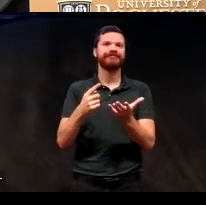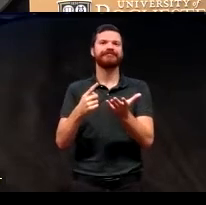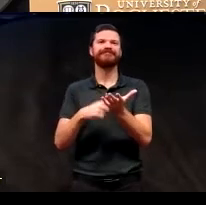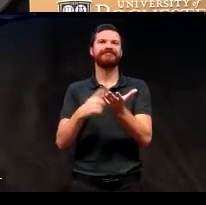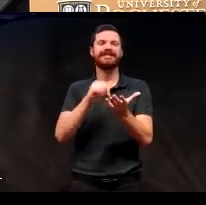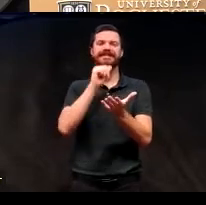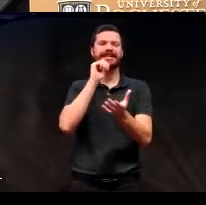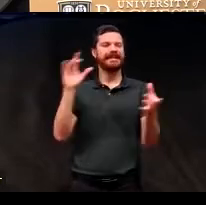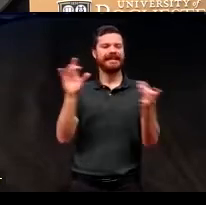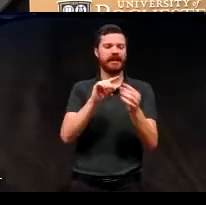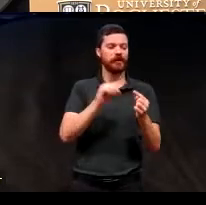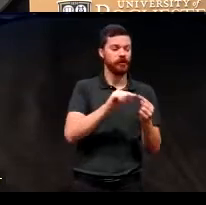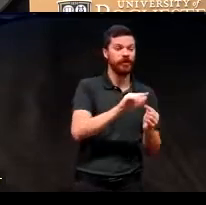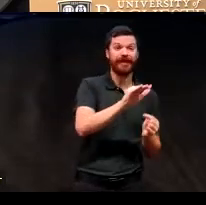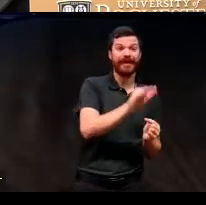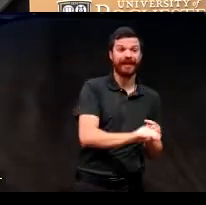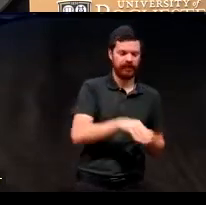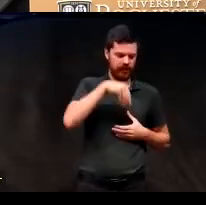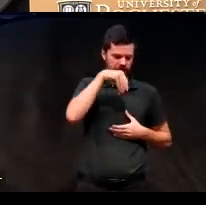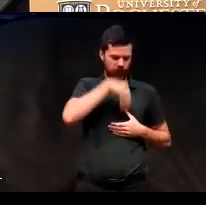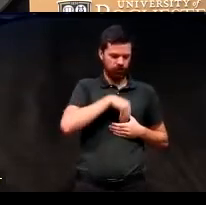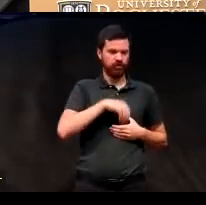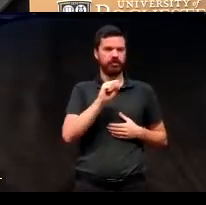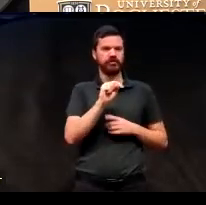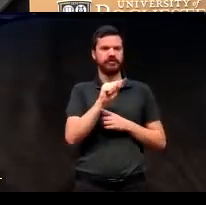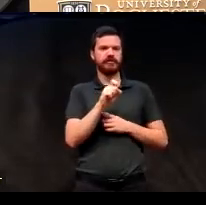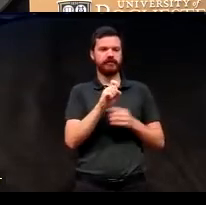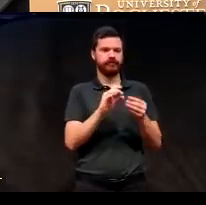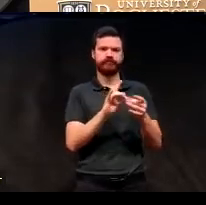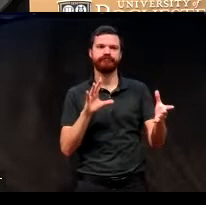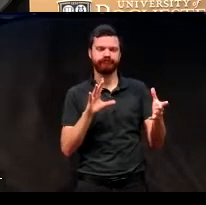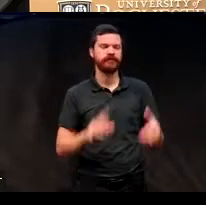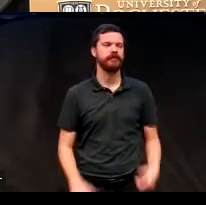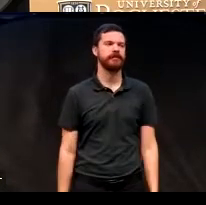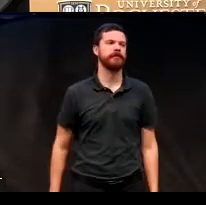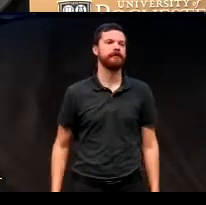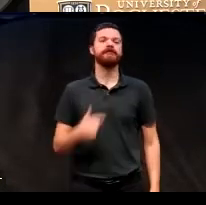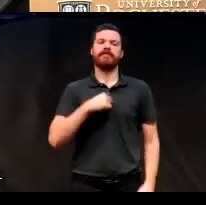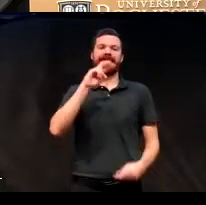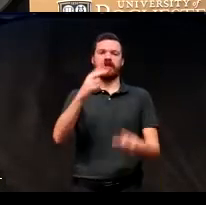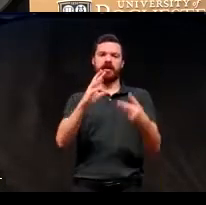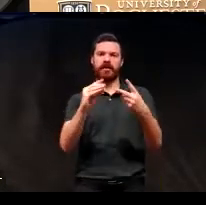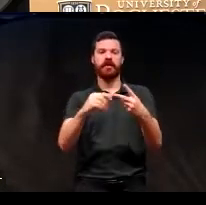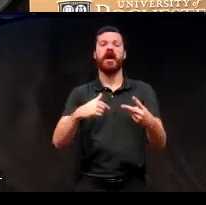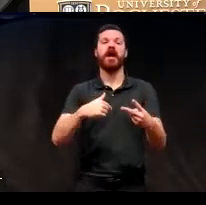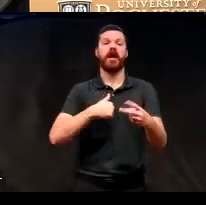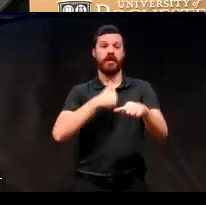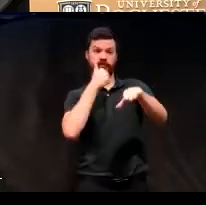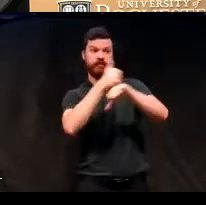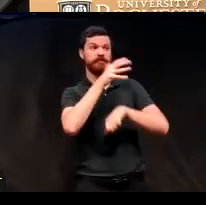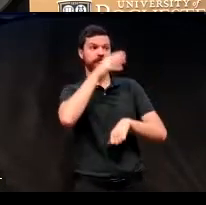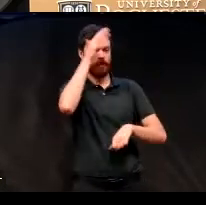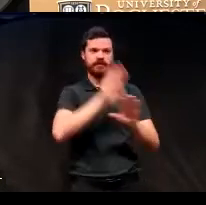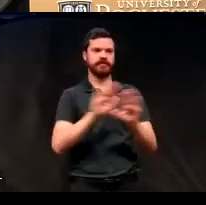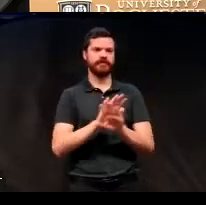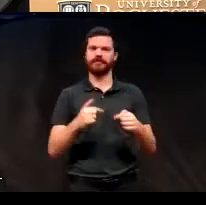really connect to the infant's internal state. And, you know, my disclaimer, second disclaimer is I'm not blaming the parent here.